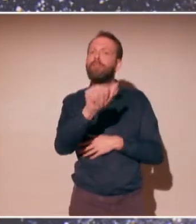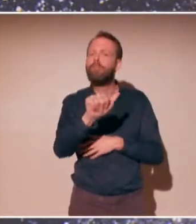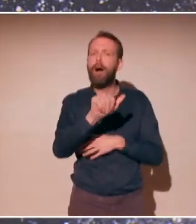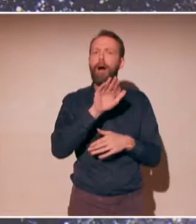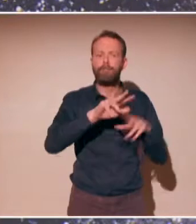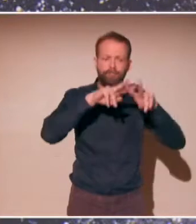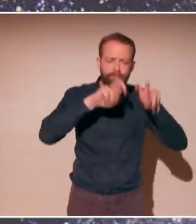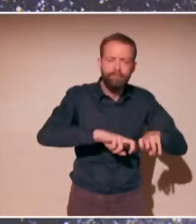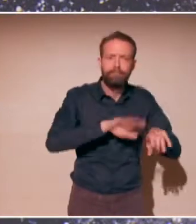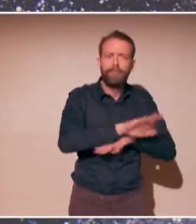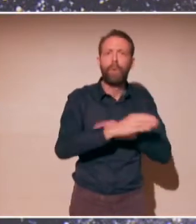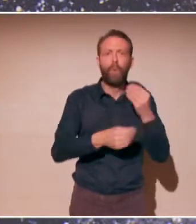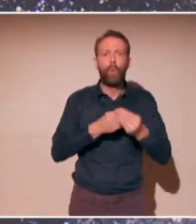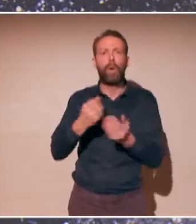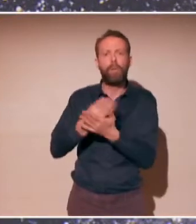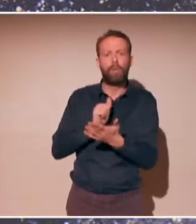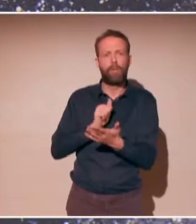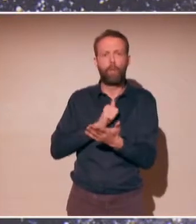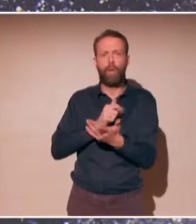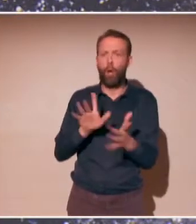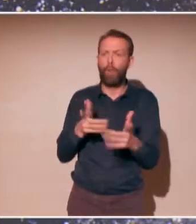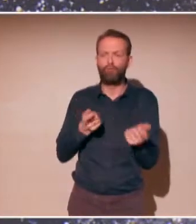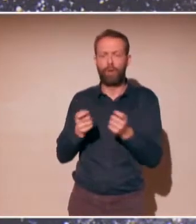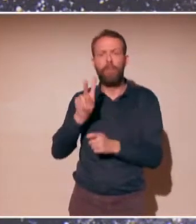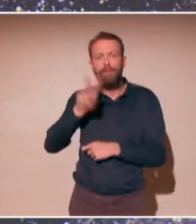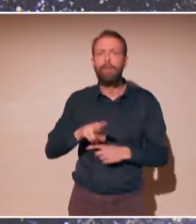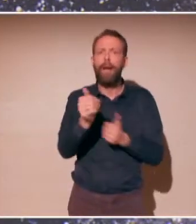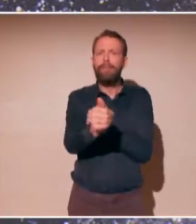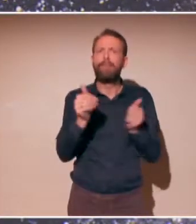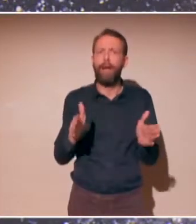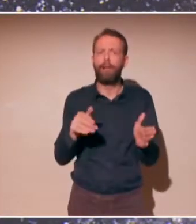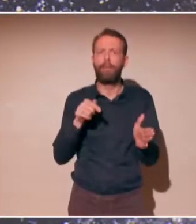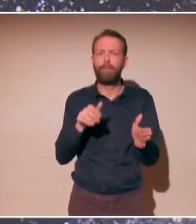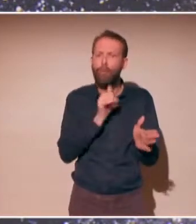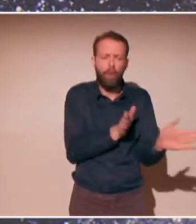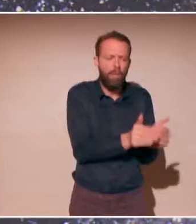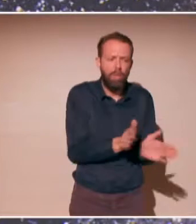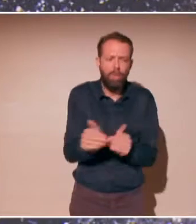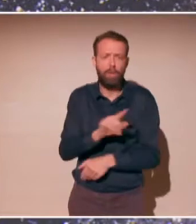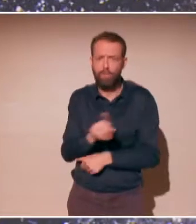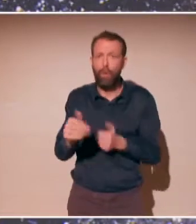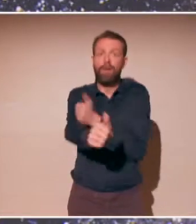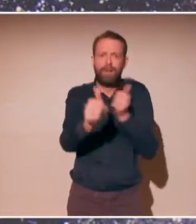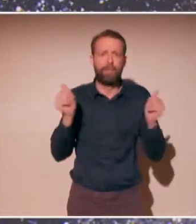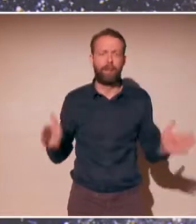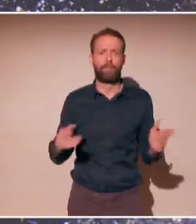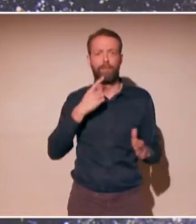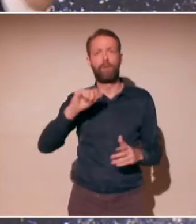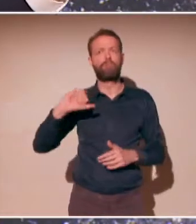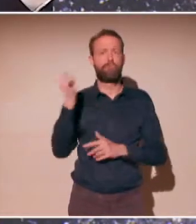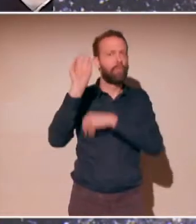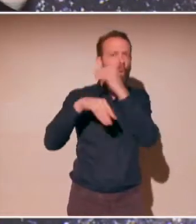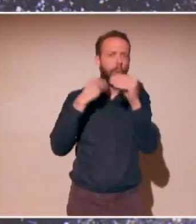talk about the large organizations like Google or Amazon, we mention these issues. But the real framework goes much